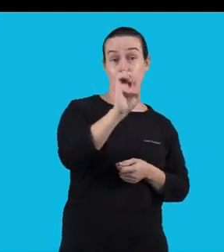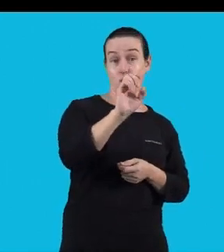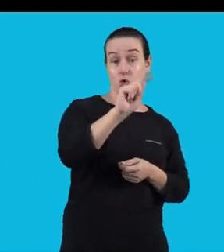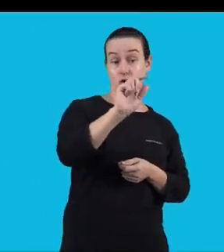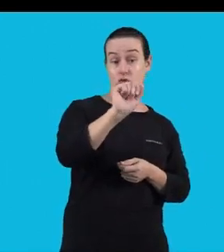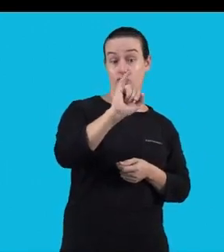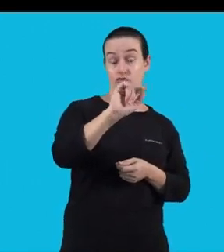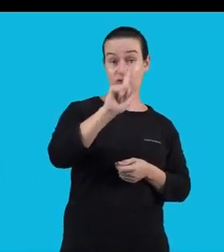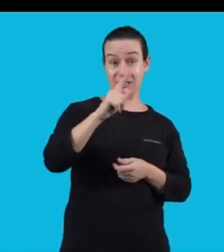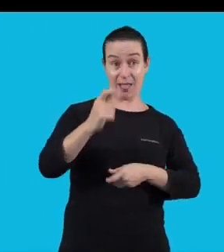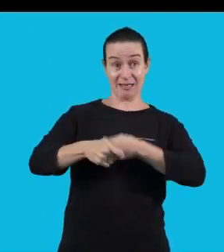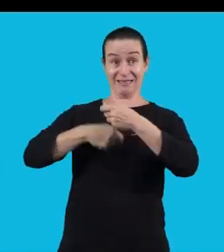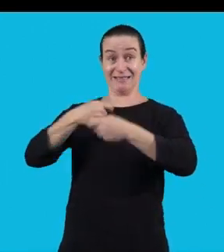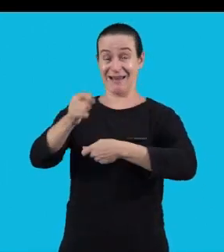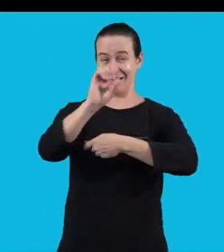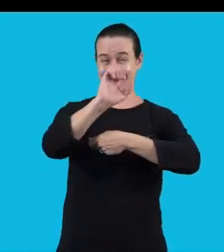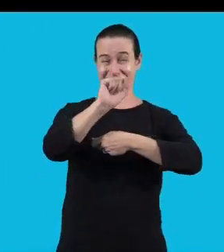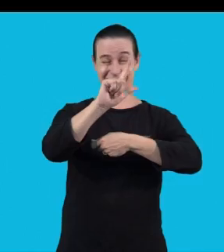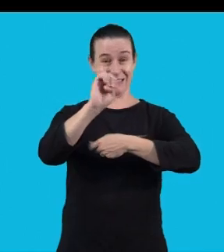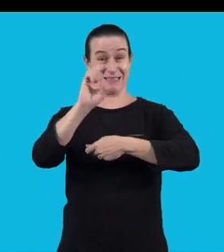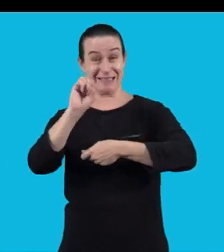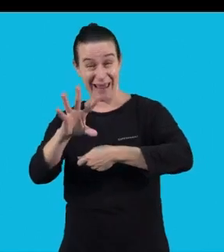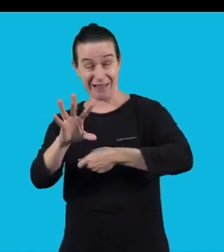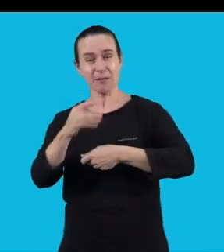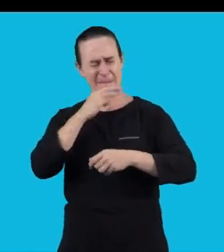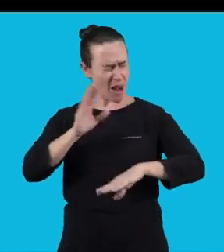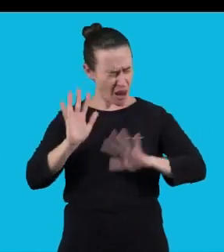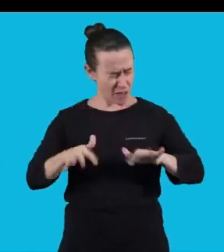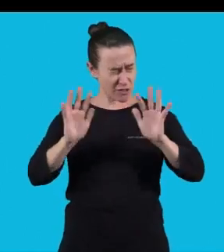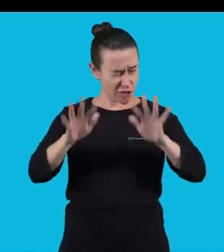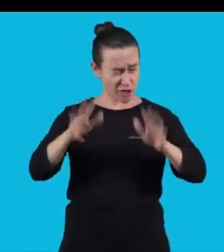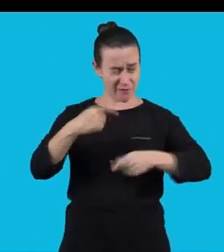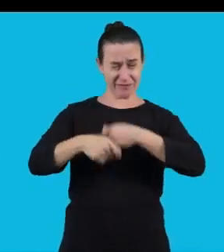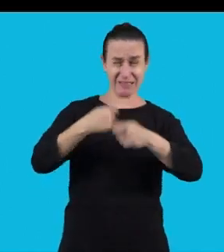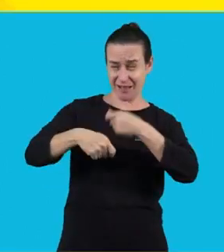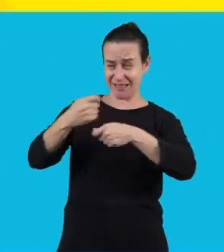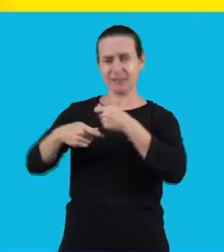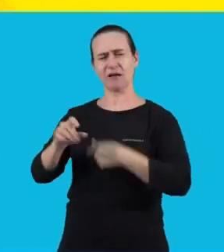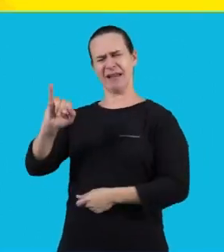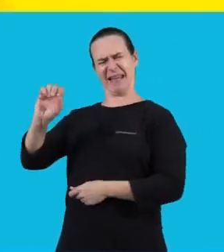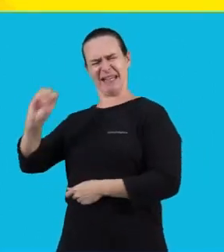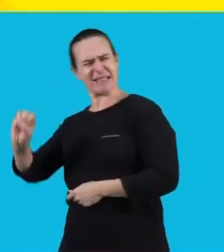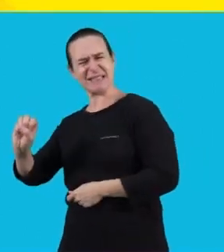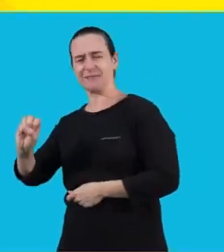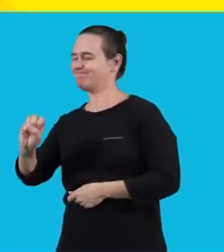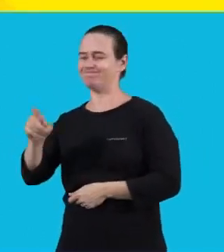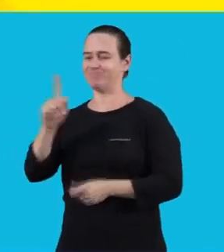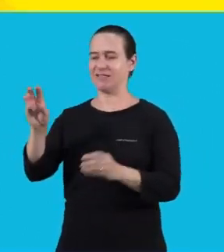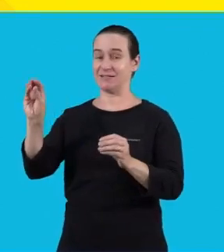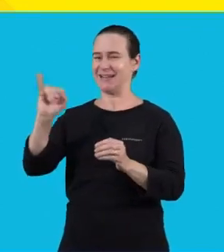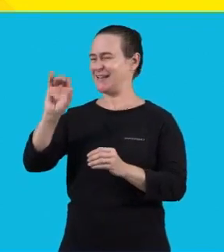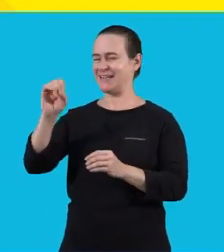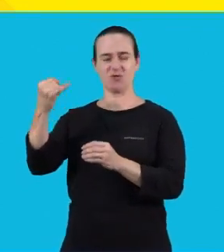plural, is the wrong verb for that. So the correct answer would be are. The next question is